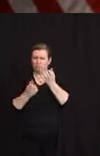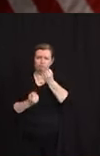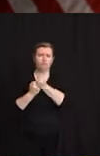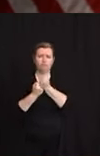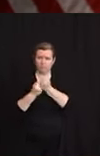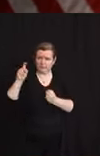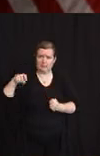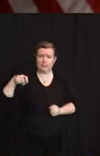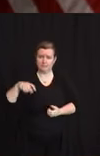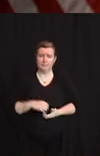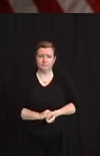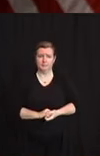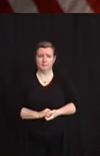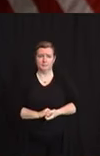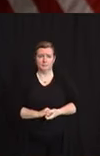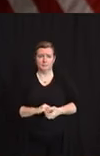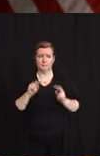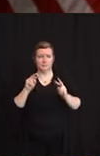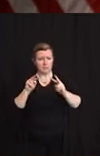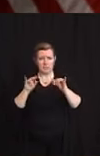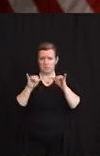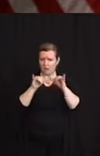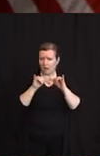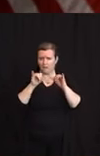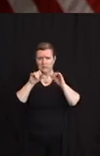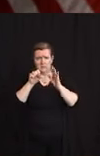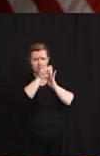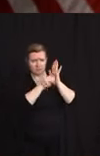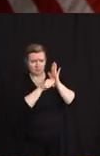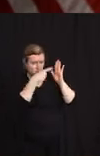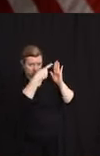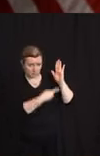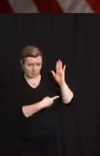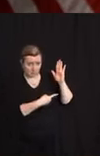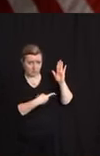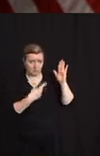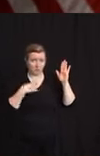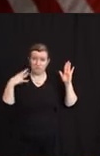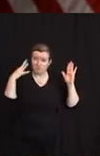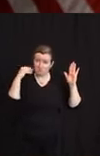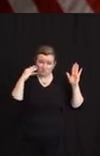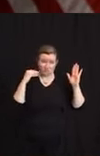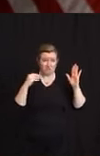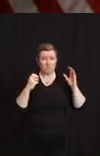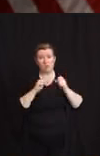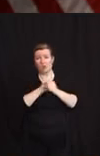size of states, the how crushed you are or not by this awful